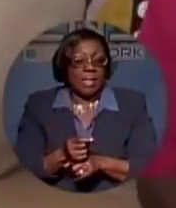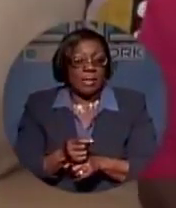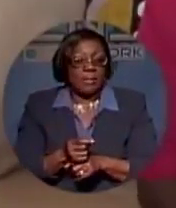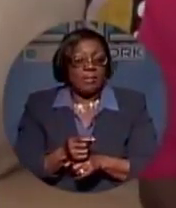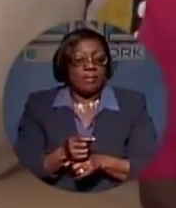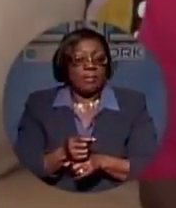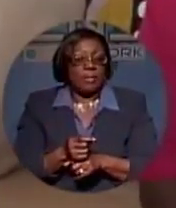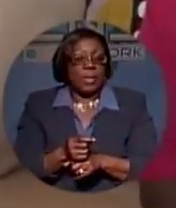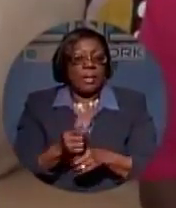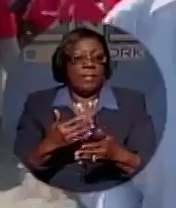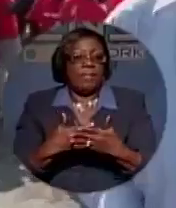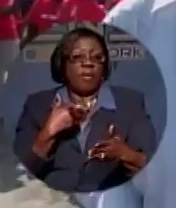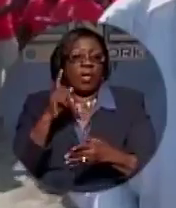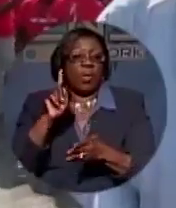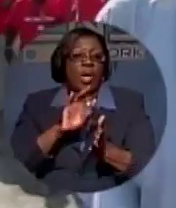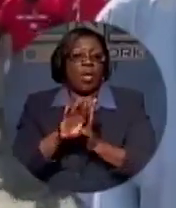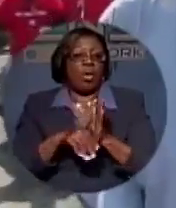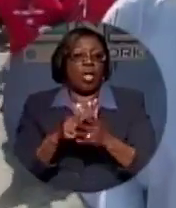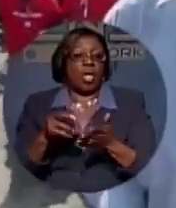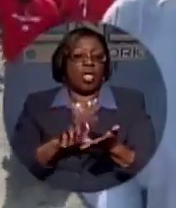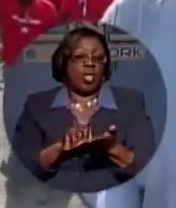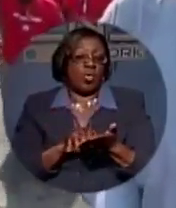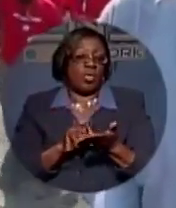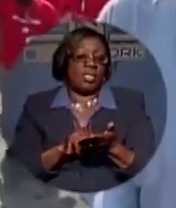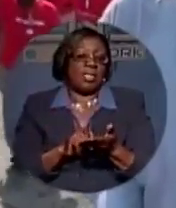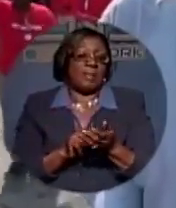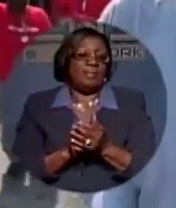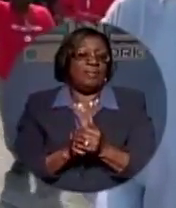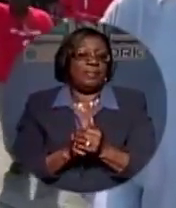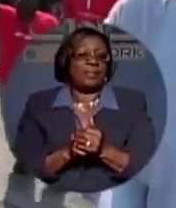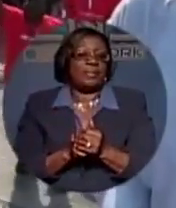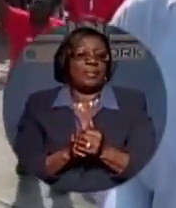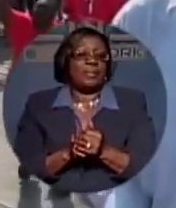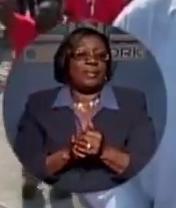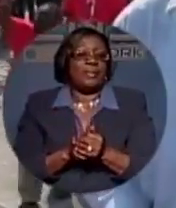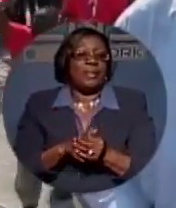time for the 1 o'clock news. In Grand Bahama, Clint Watson, ZNS News.